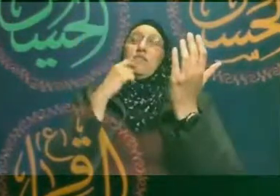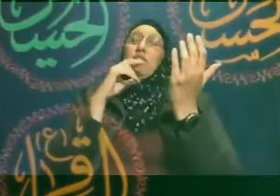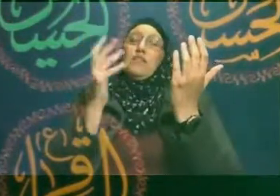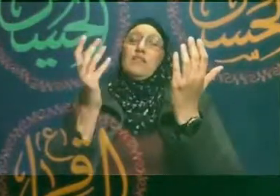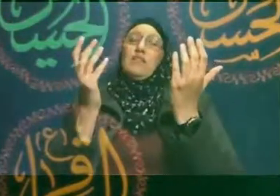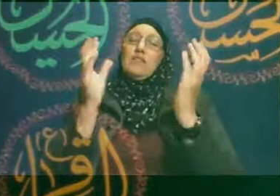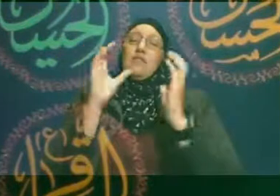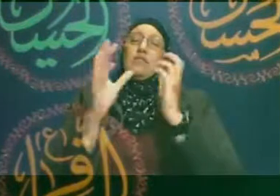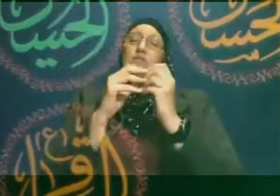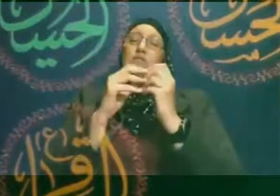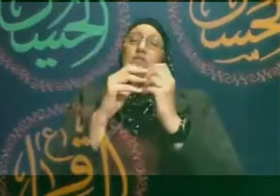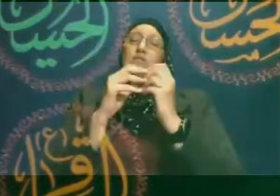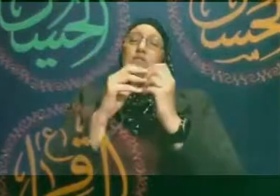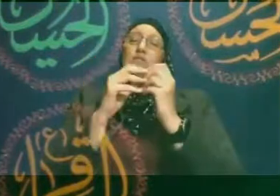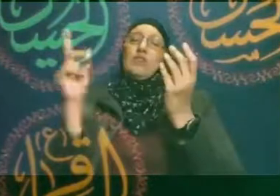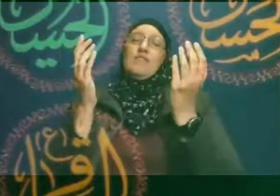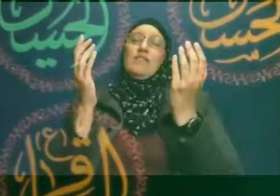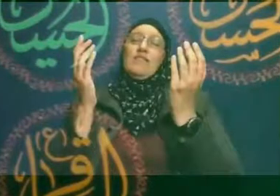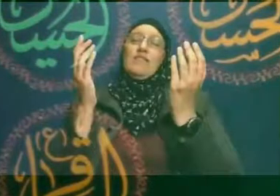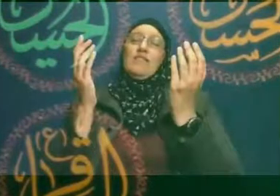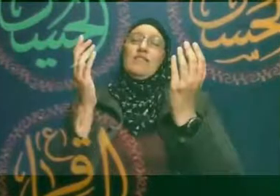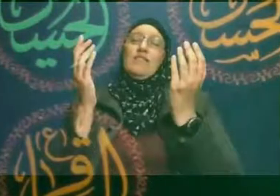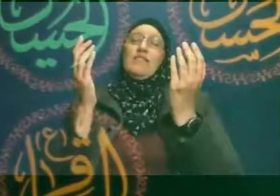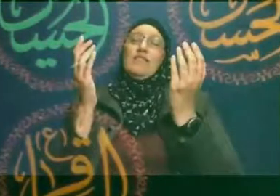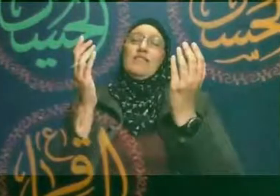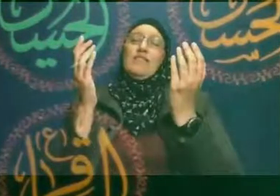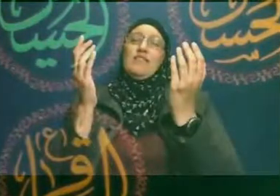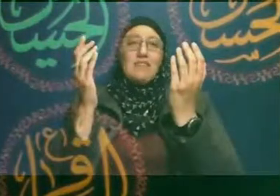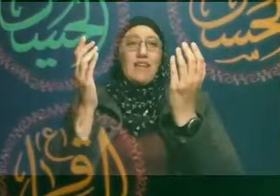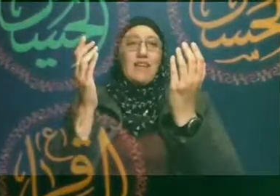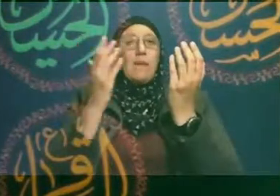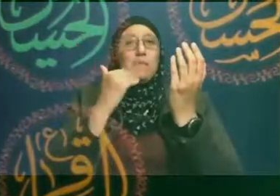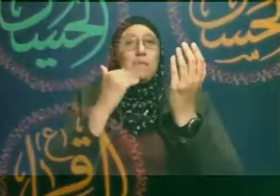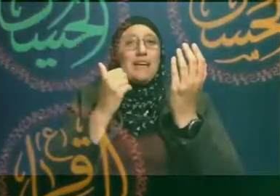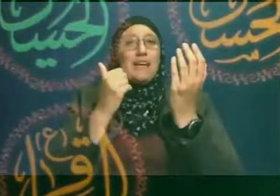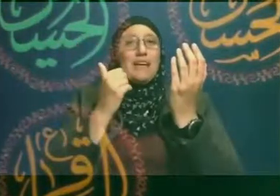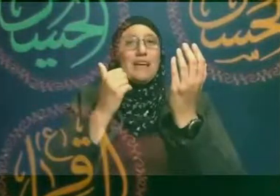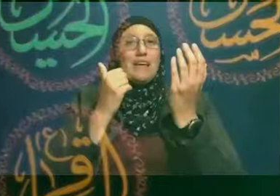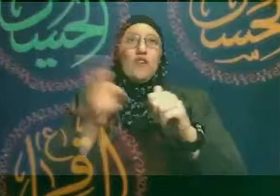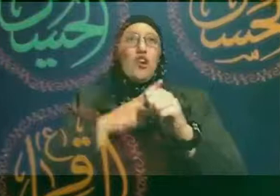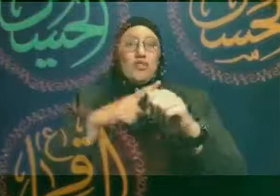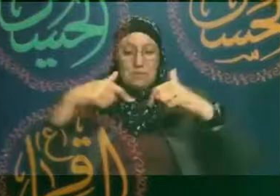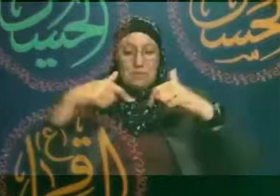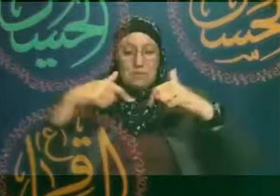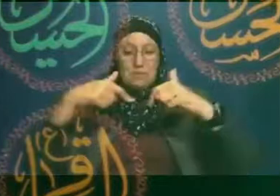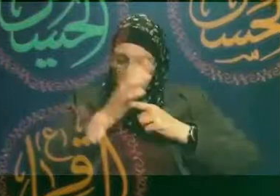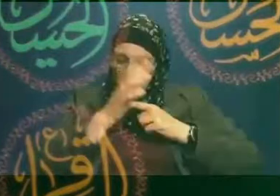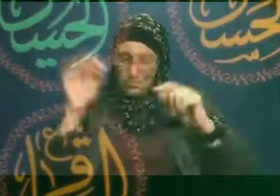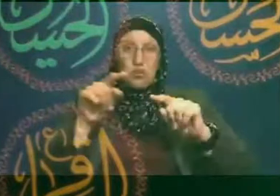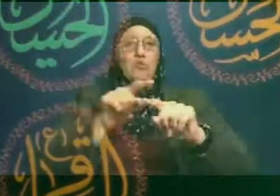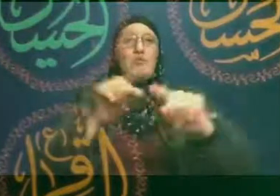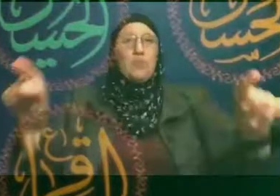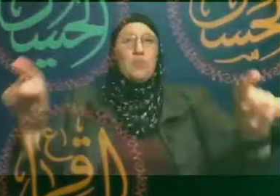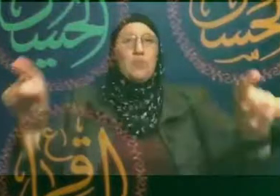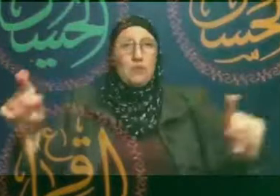with God to pray, give priority to others. This is called Dua al-Zahr al-Ghayb.